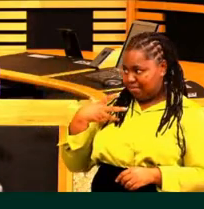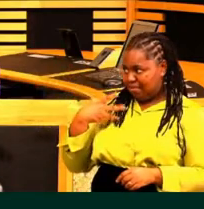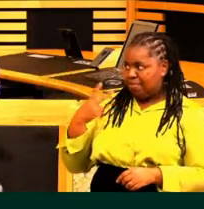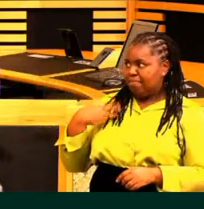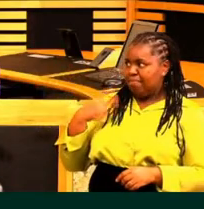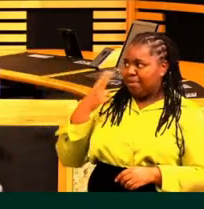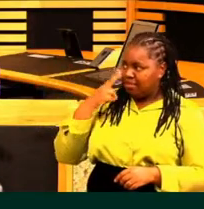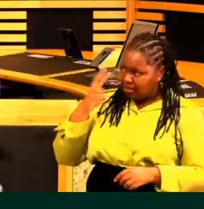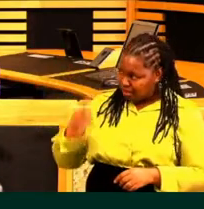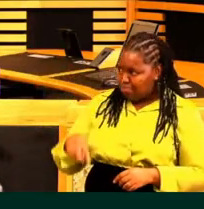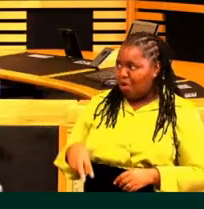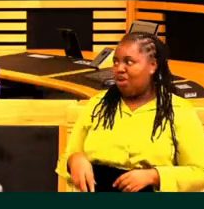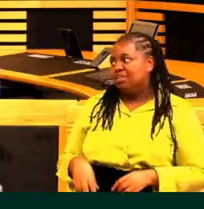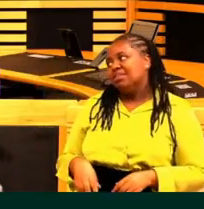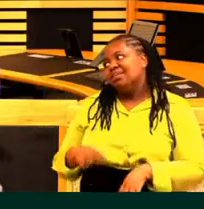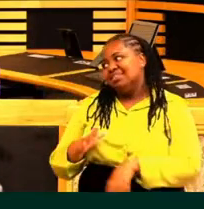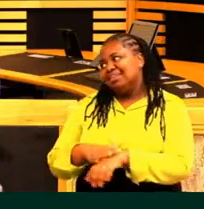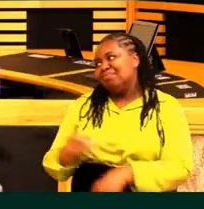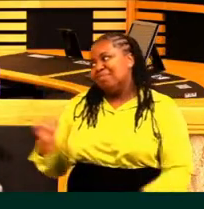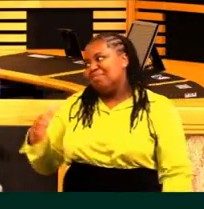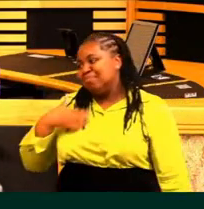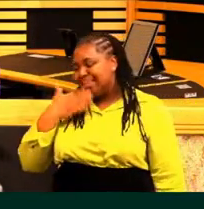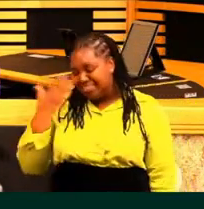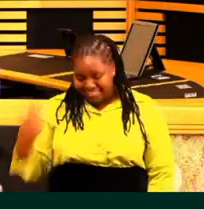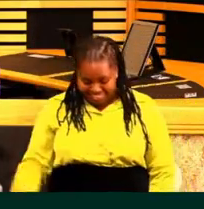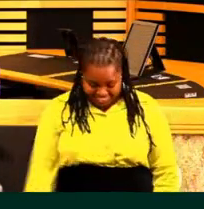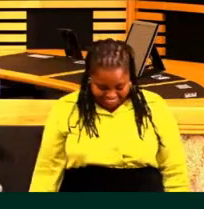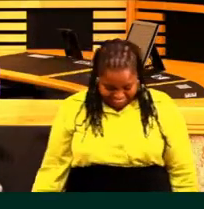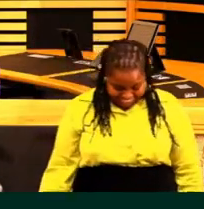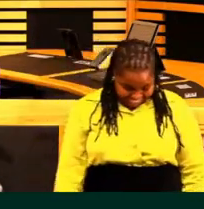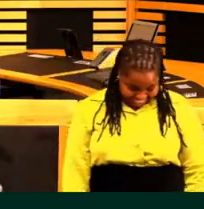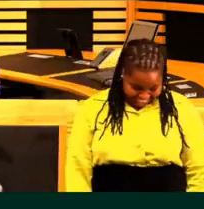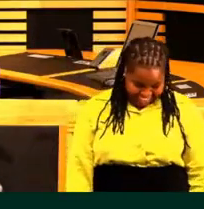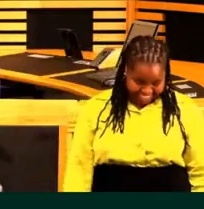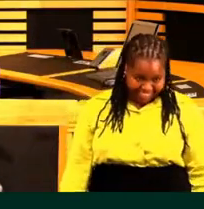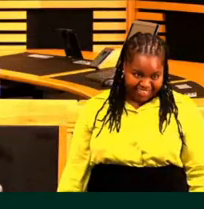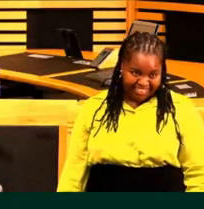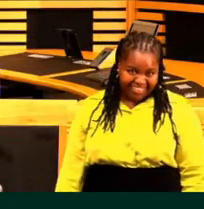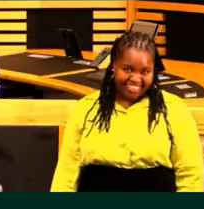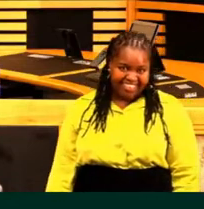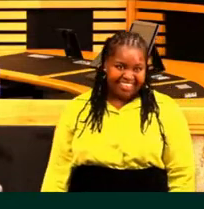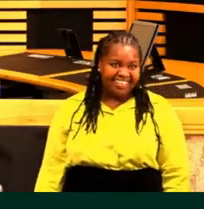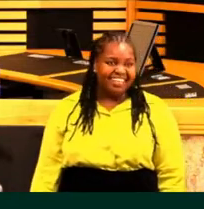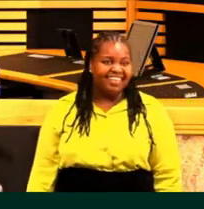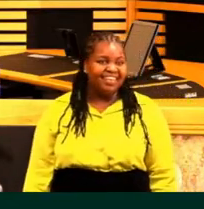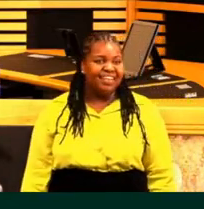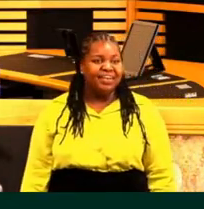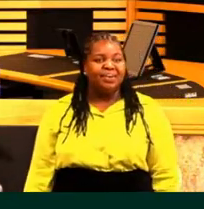the time is finished thank you so much let's allow the next speaker it's honorable